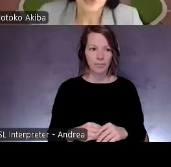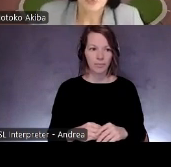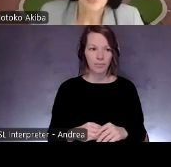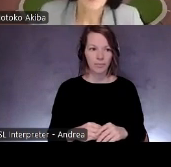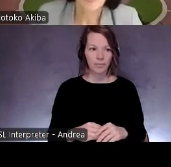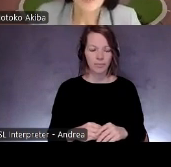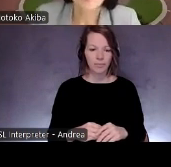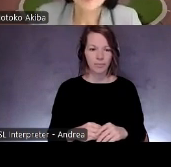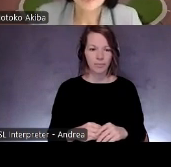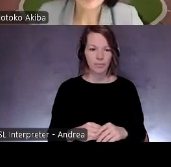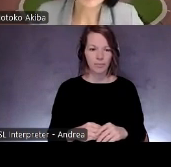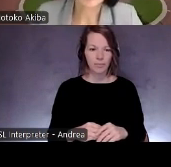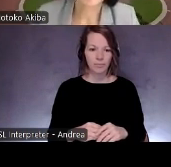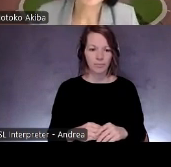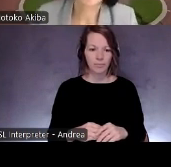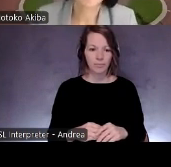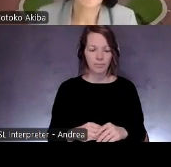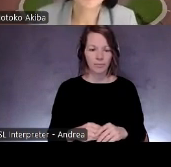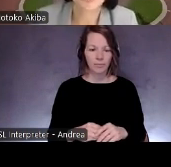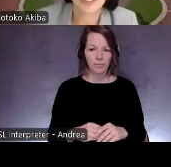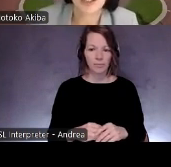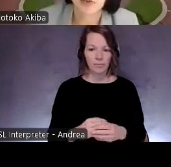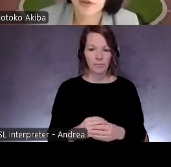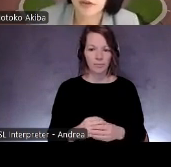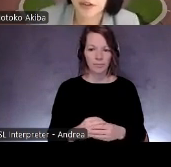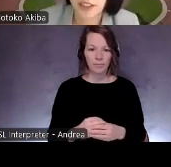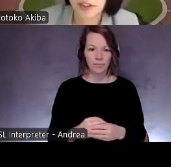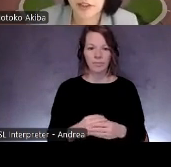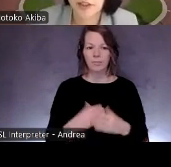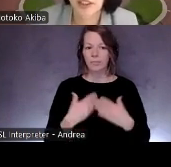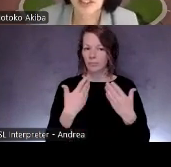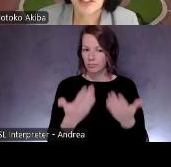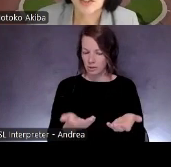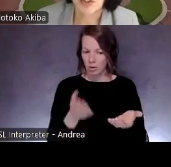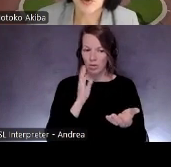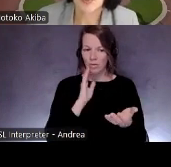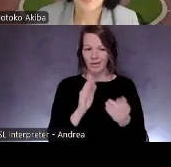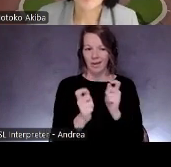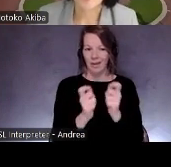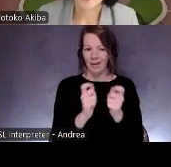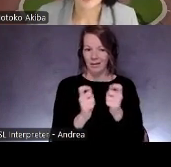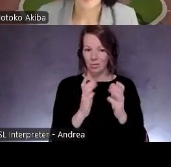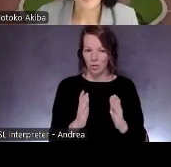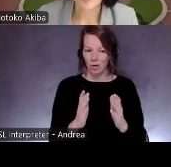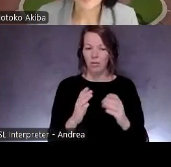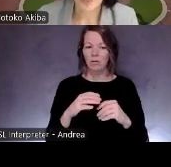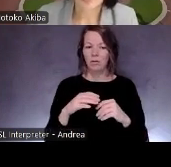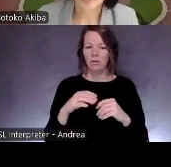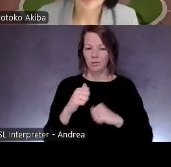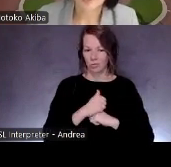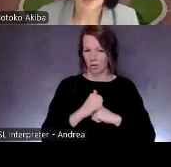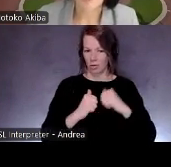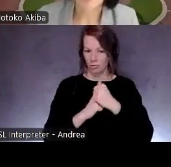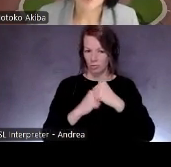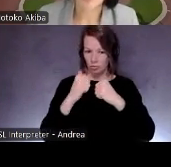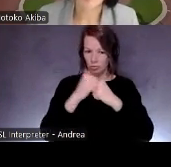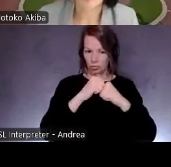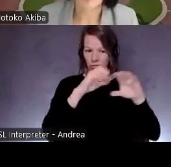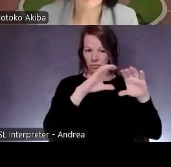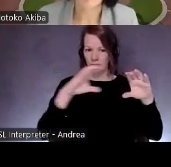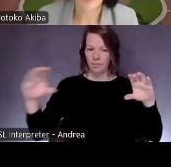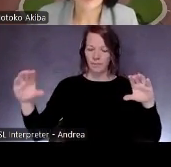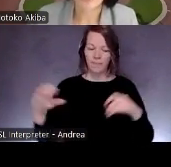Okay, so I'd like to introduce the editorial structures. So all the manuscripts are